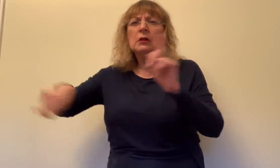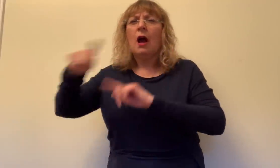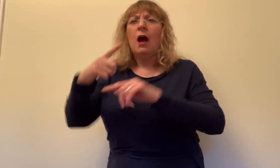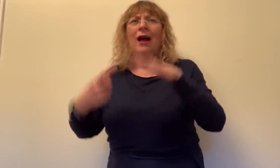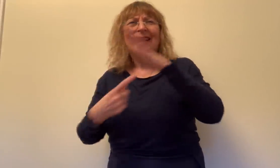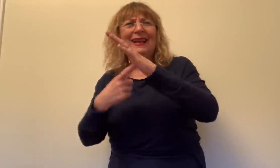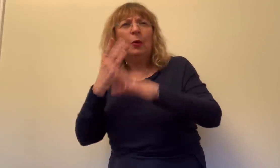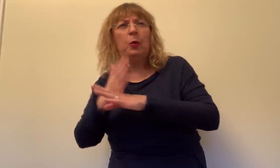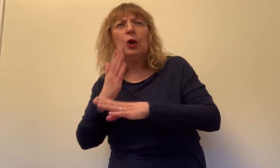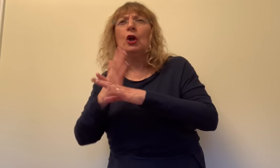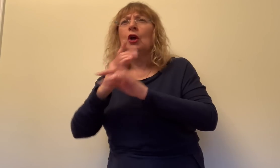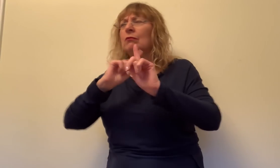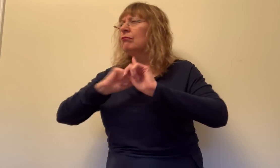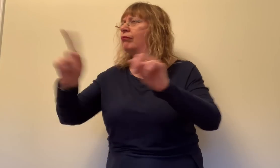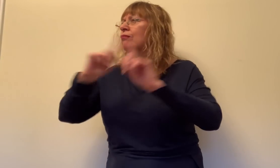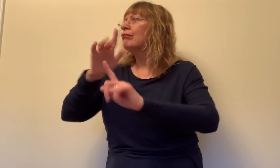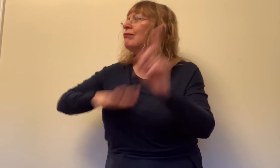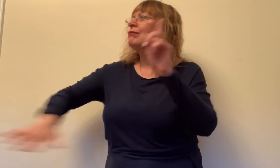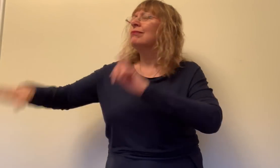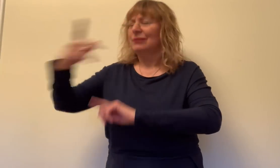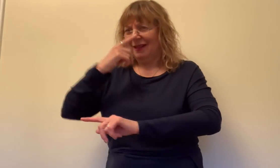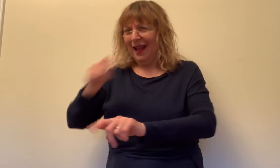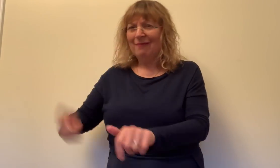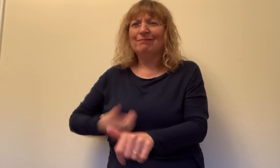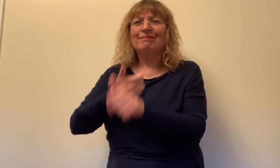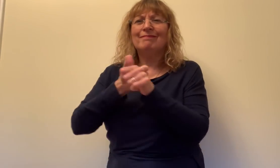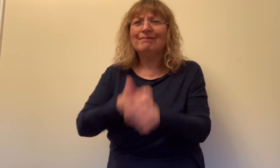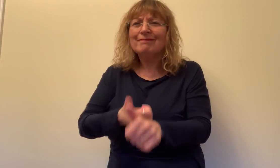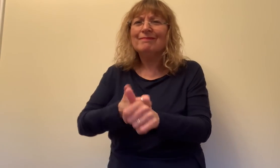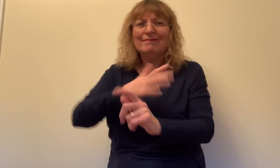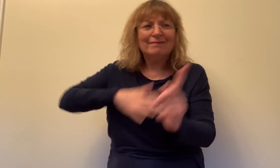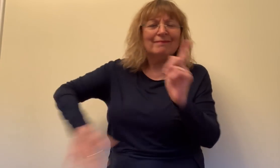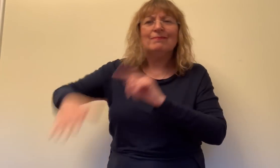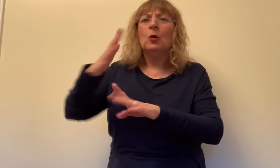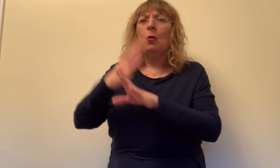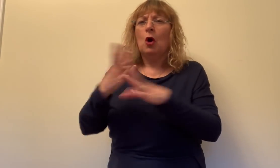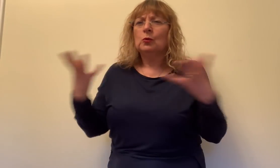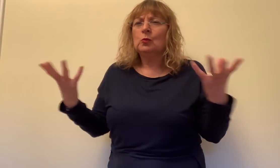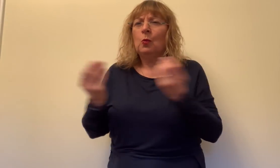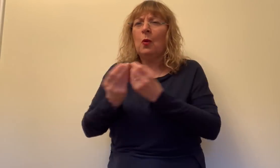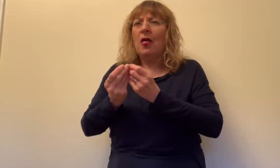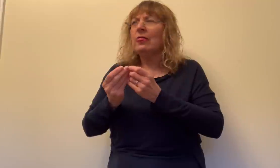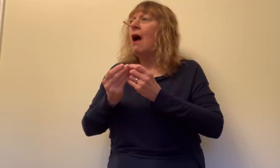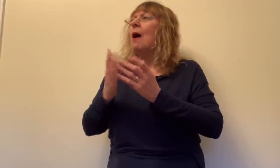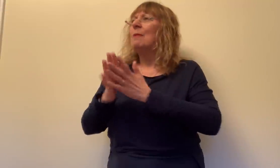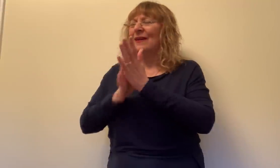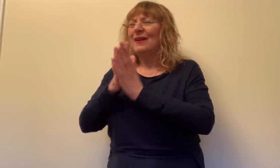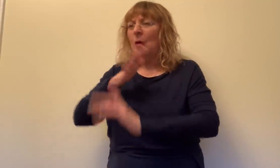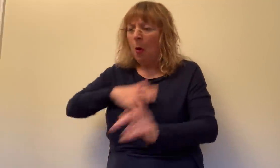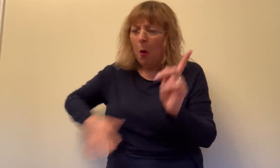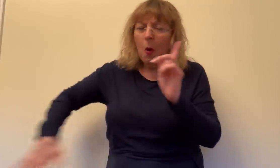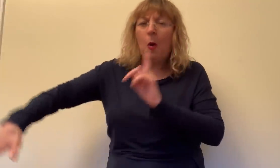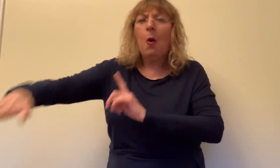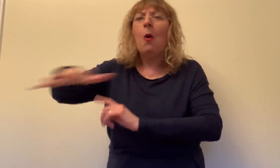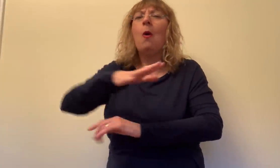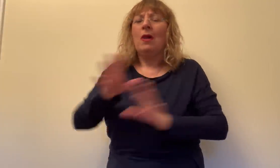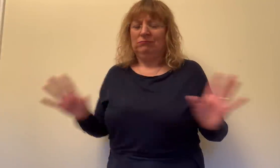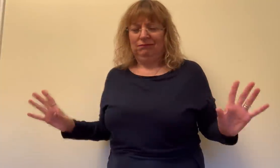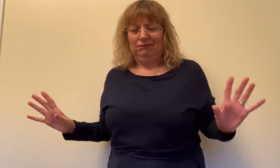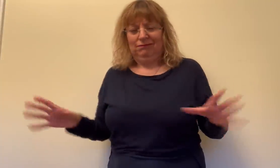frustrations. We pray for volunteers and key workers to support our